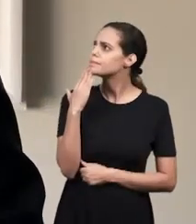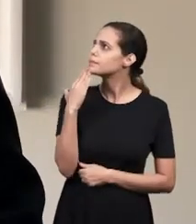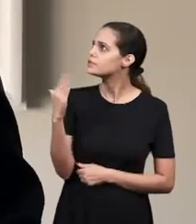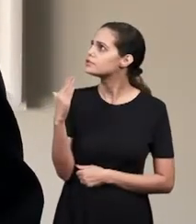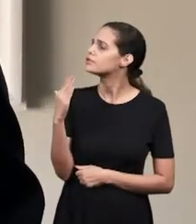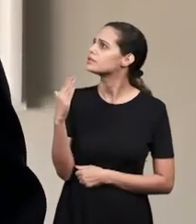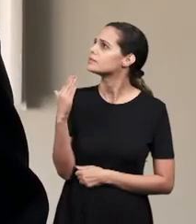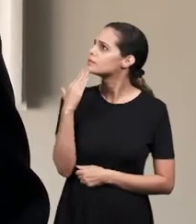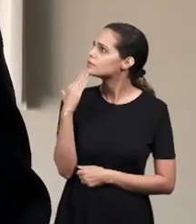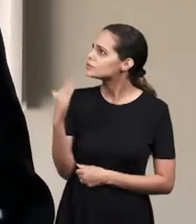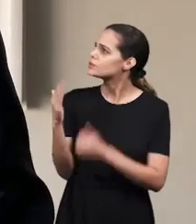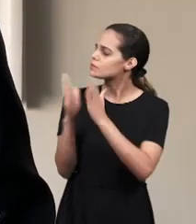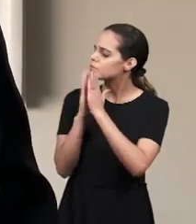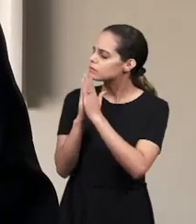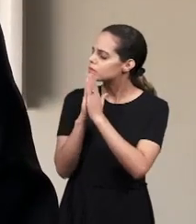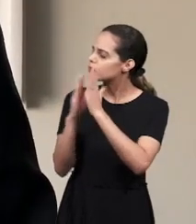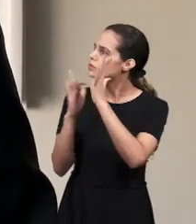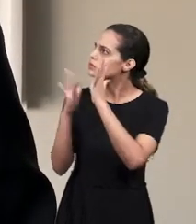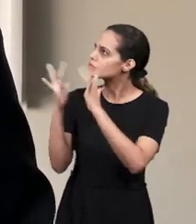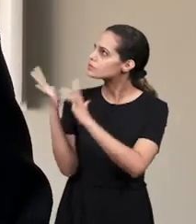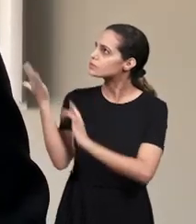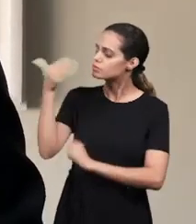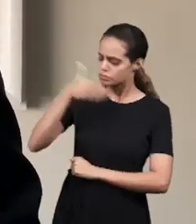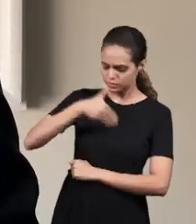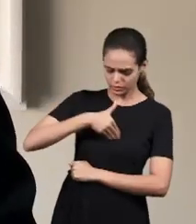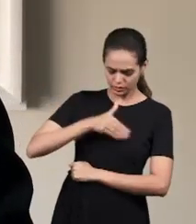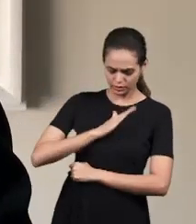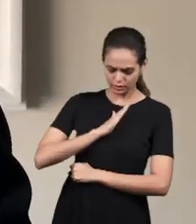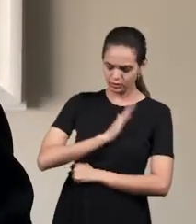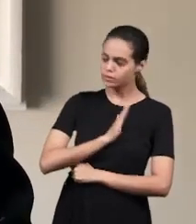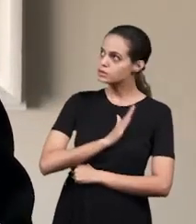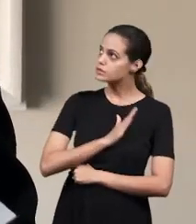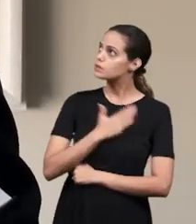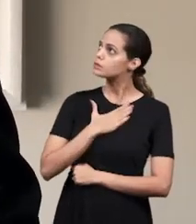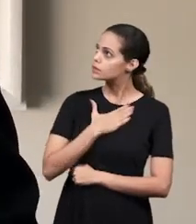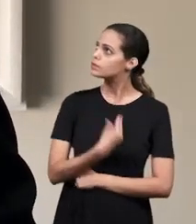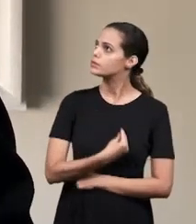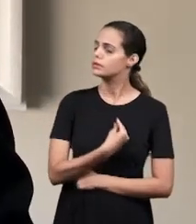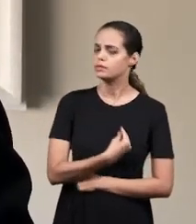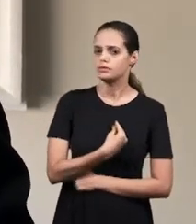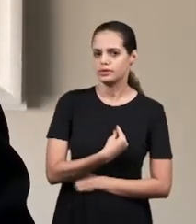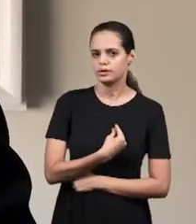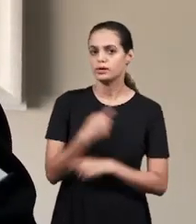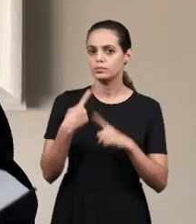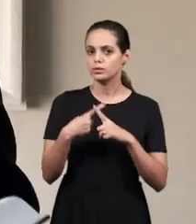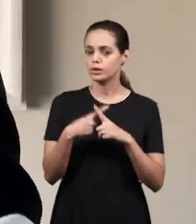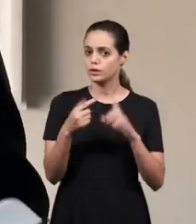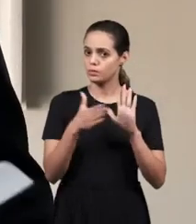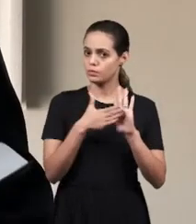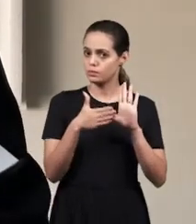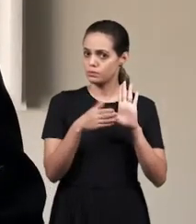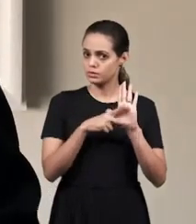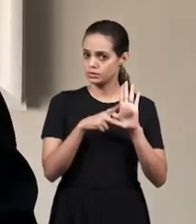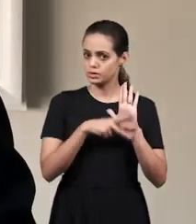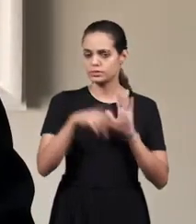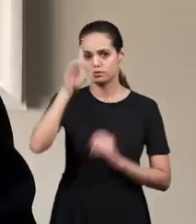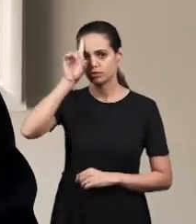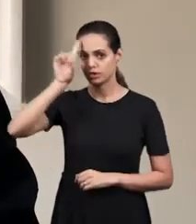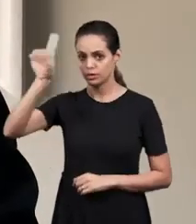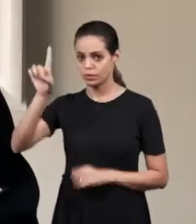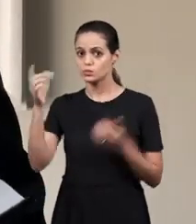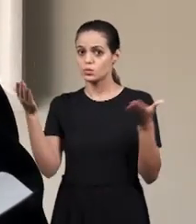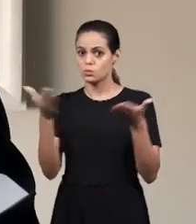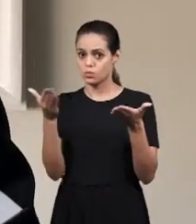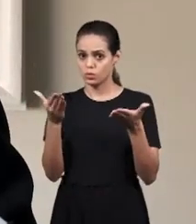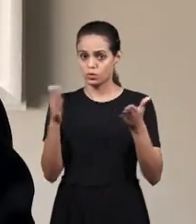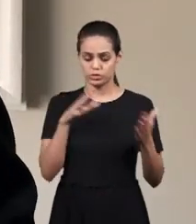you, to stay in your life, because Jesus is passing by. The project of God is passing through man's time, and it's up to man